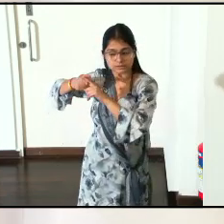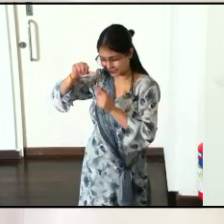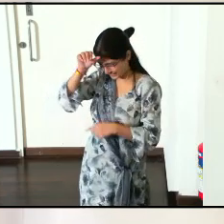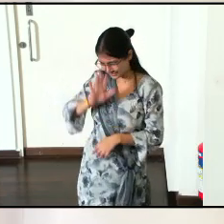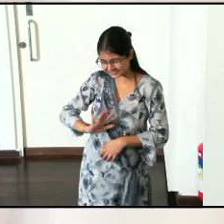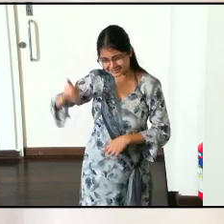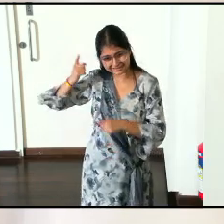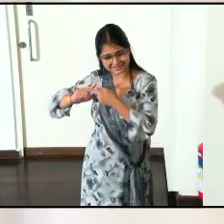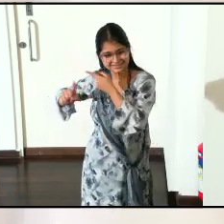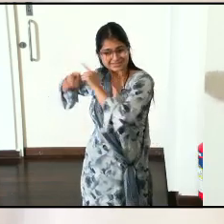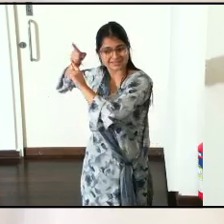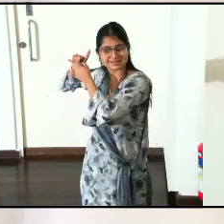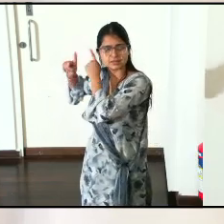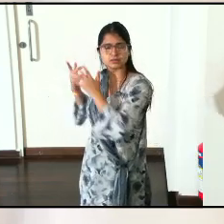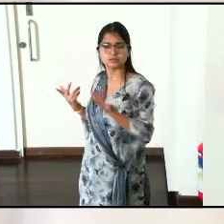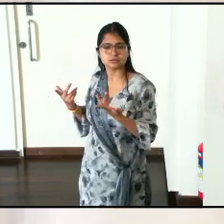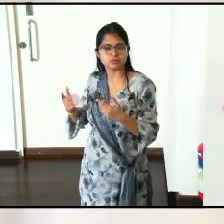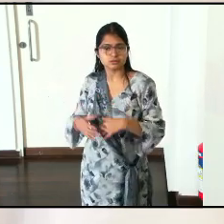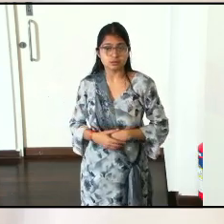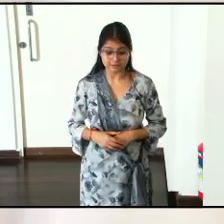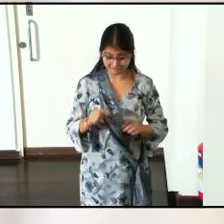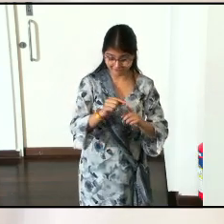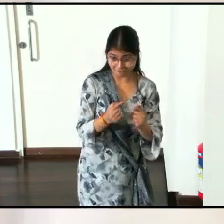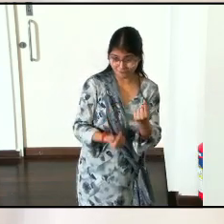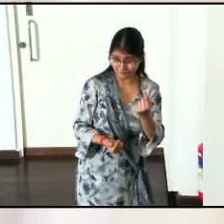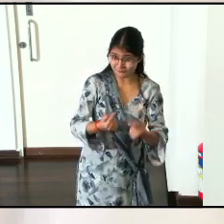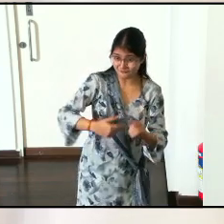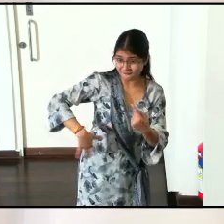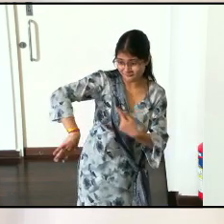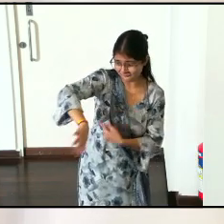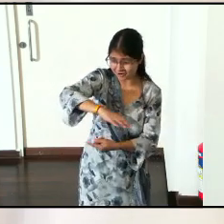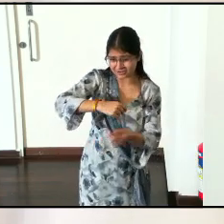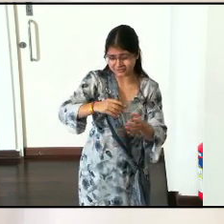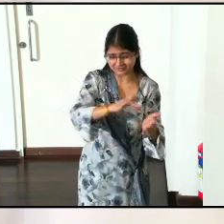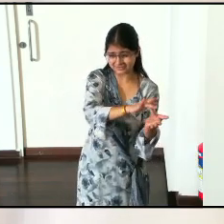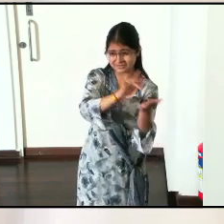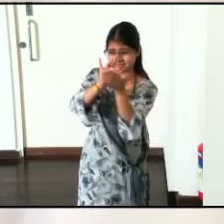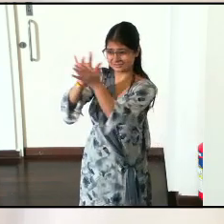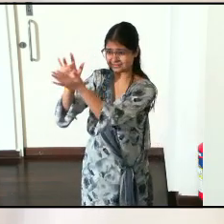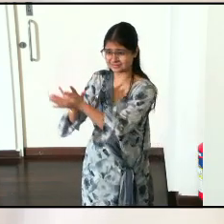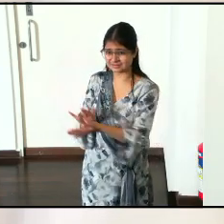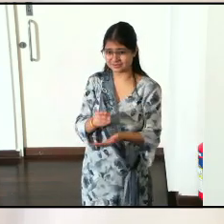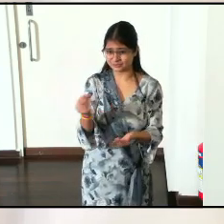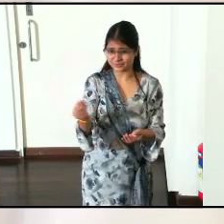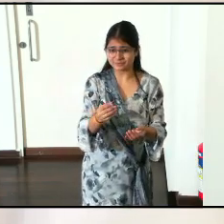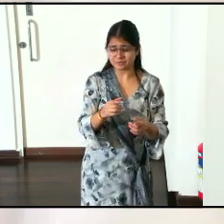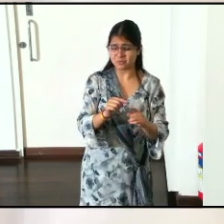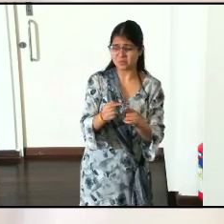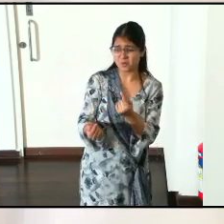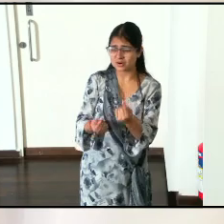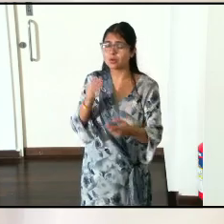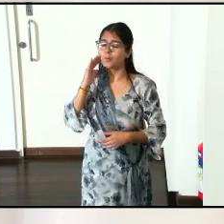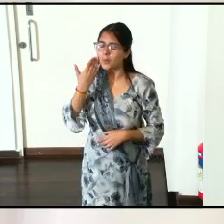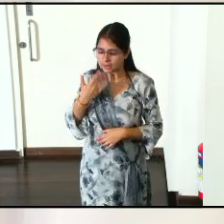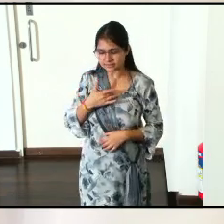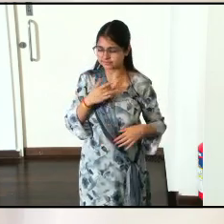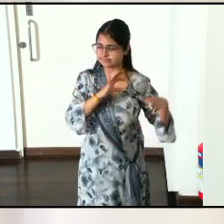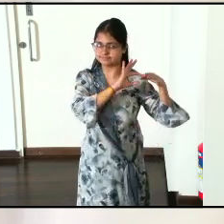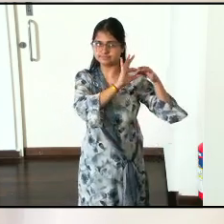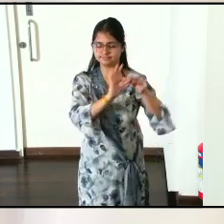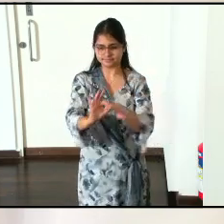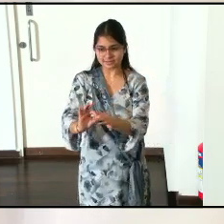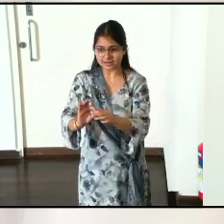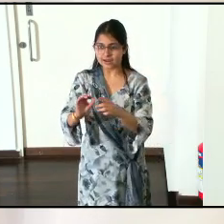country and the politics of certain places. So I think that, when we associate, say,